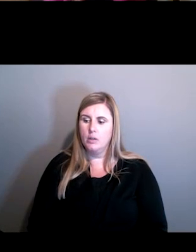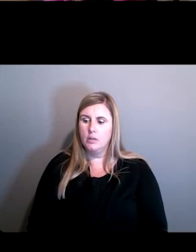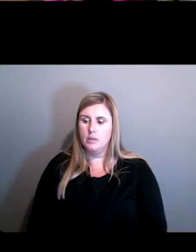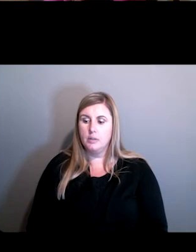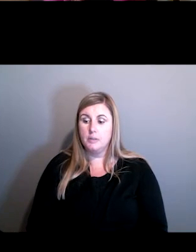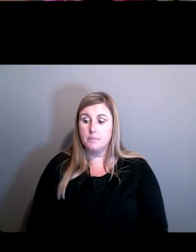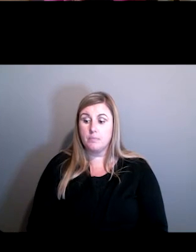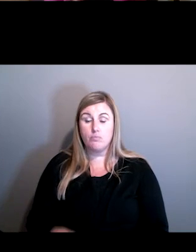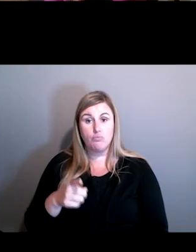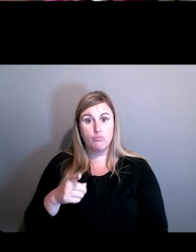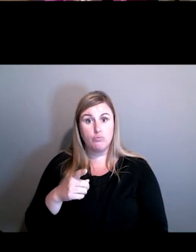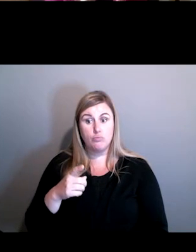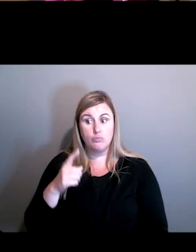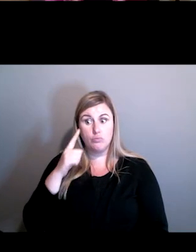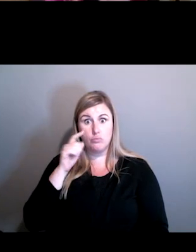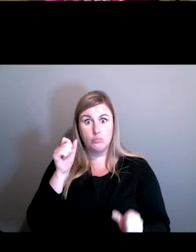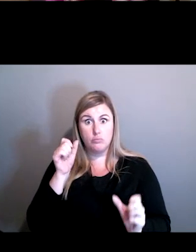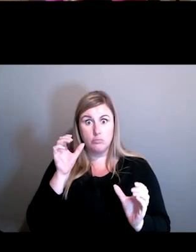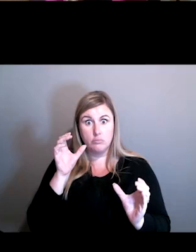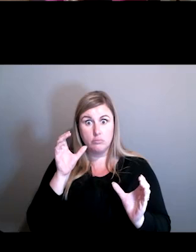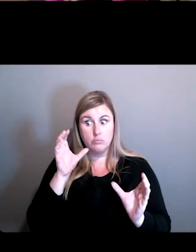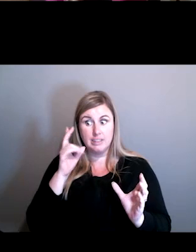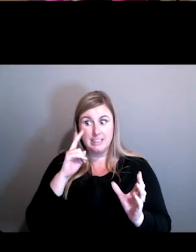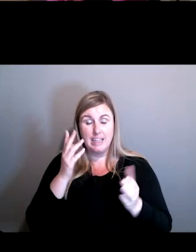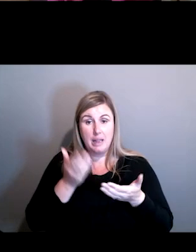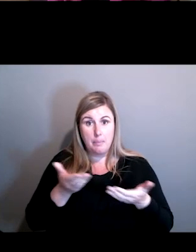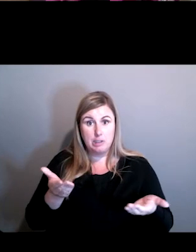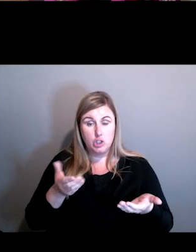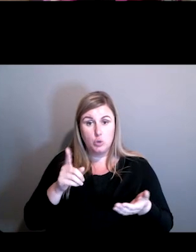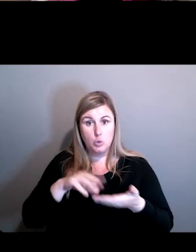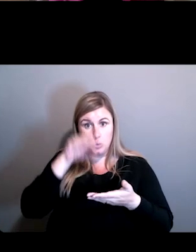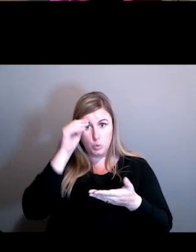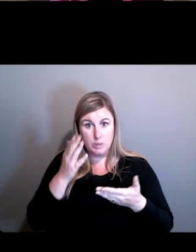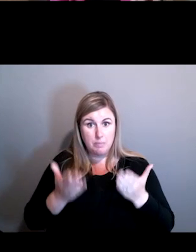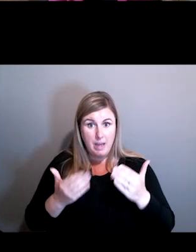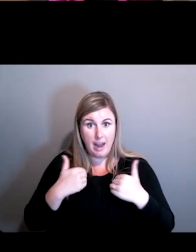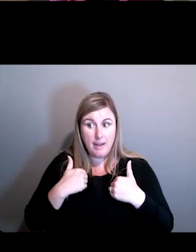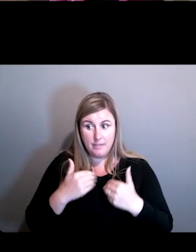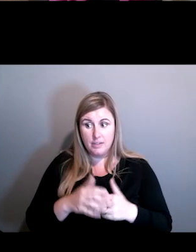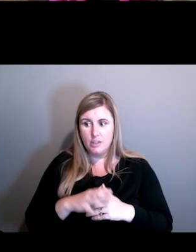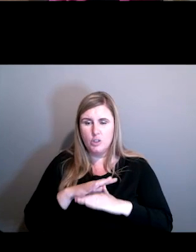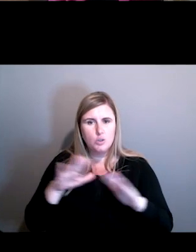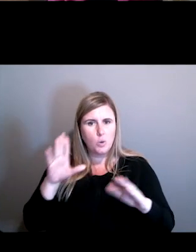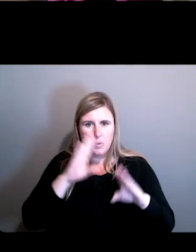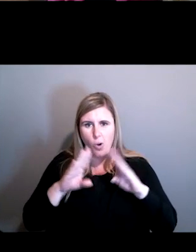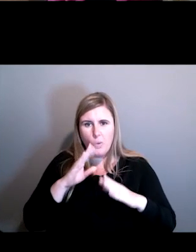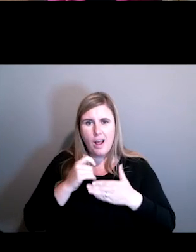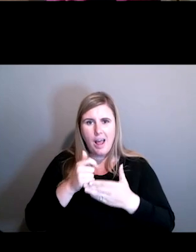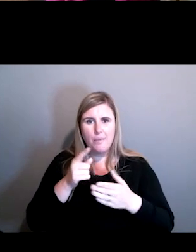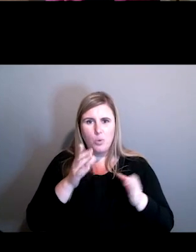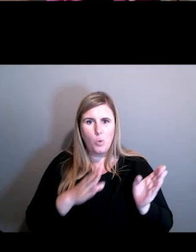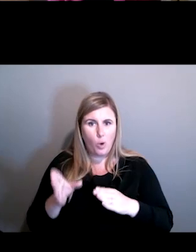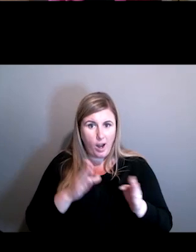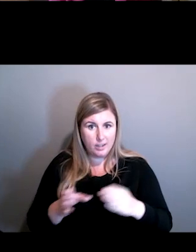Do you find your eyes growing bigger and bigger when you see the amount of materials that your students may have? Don't worry, we're going to help you organize